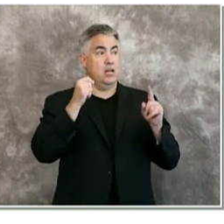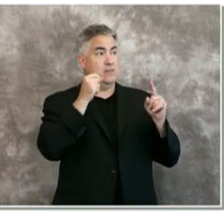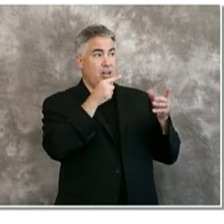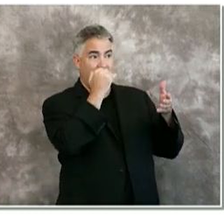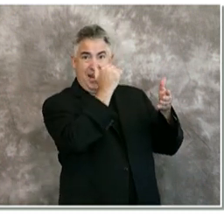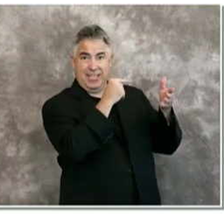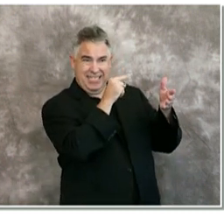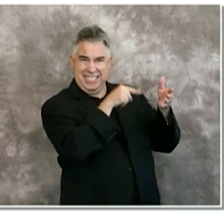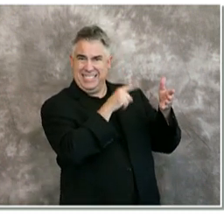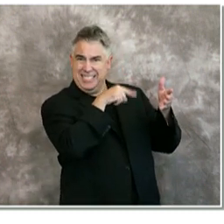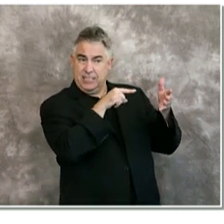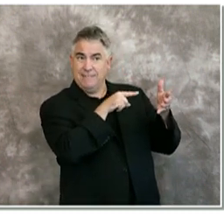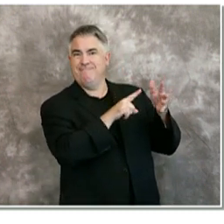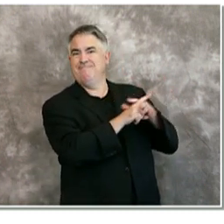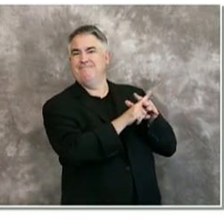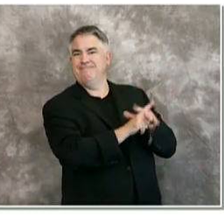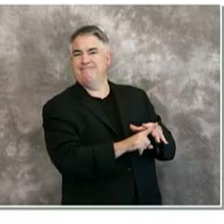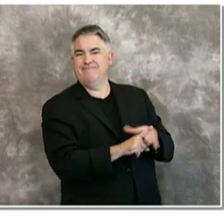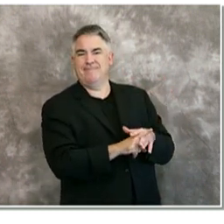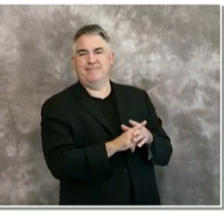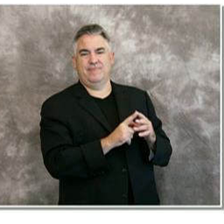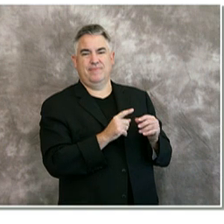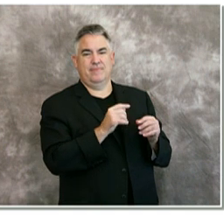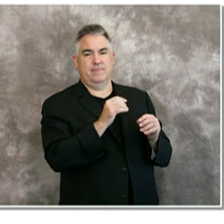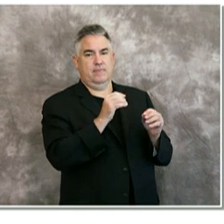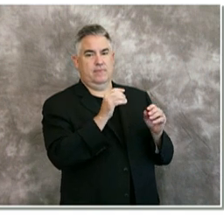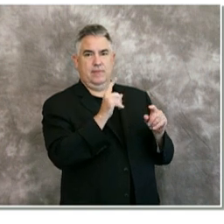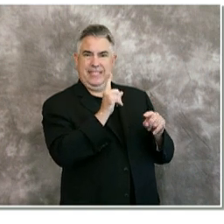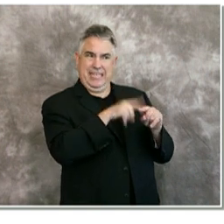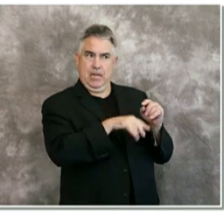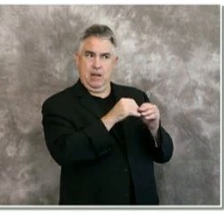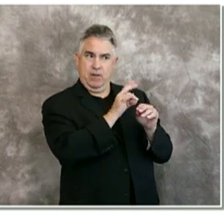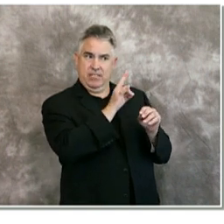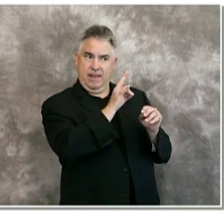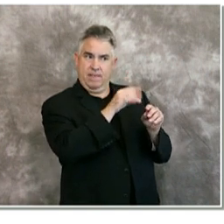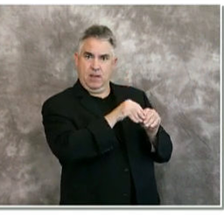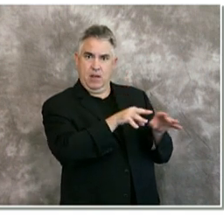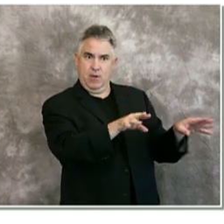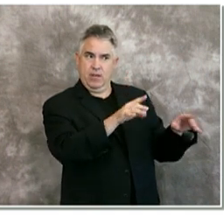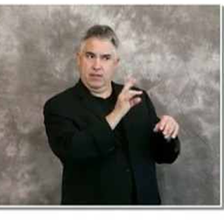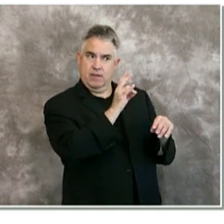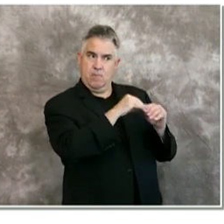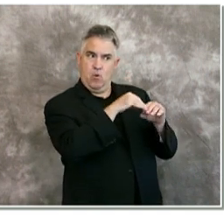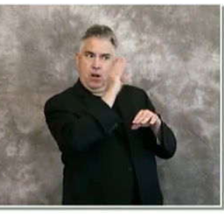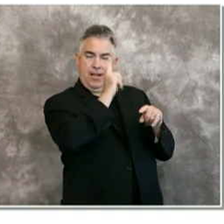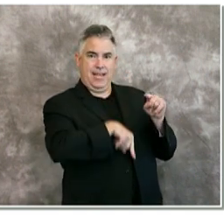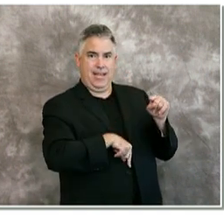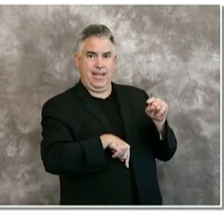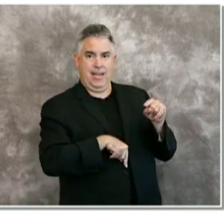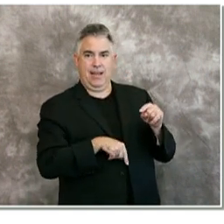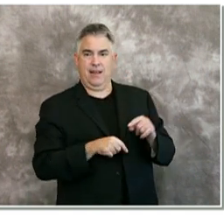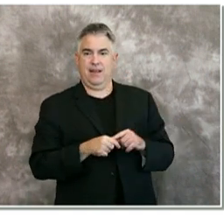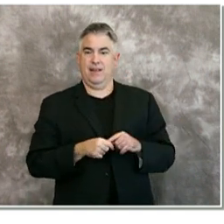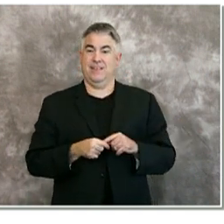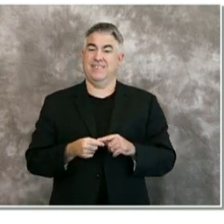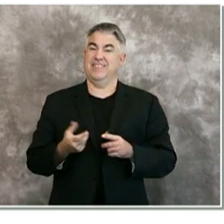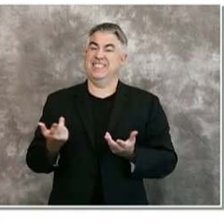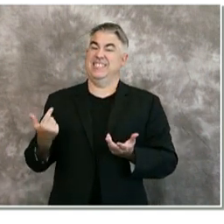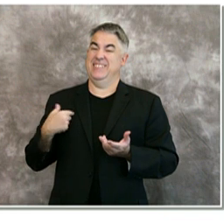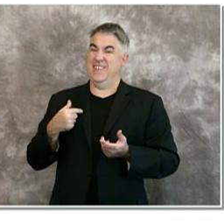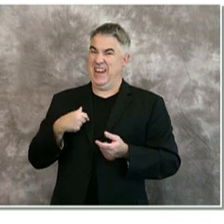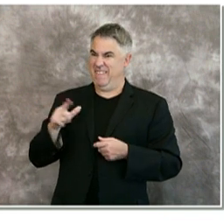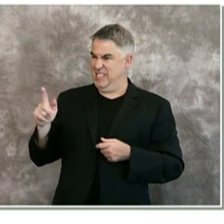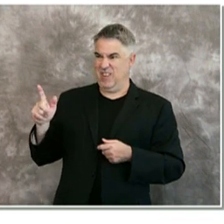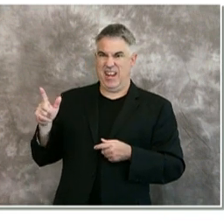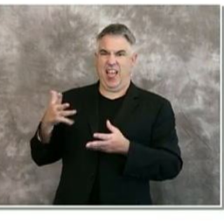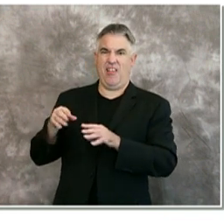outbreaks, no more than 7 outbreaks over the past 7 days. And obviously, we have 21 outbreaks